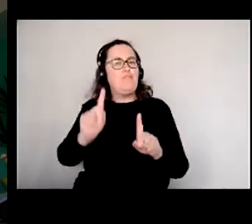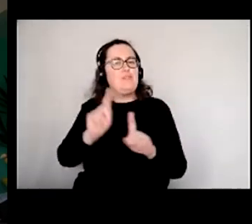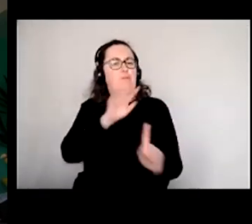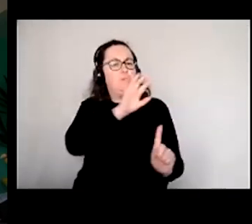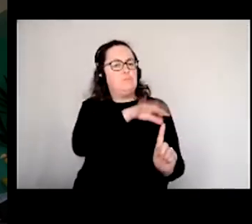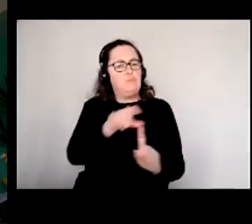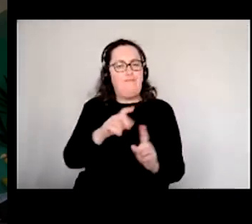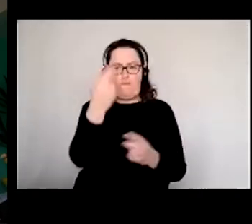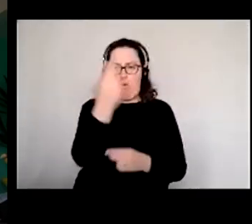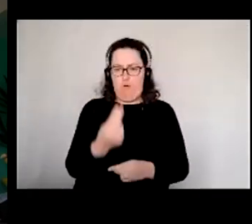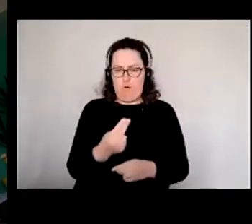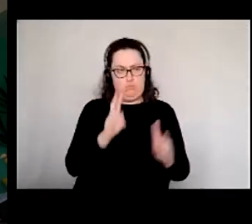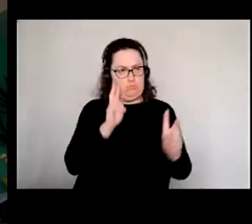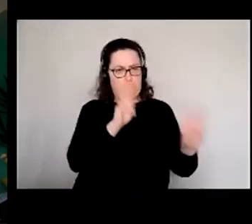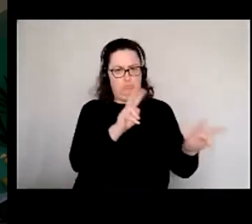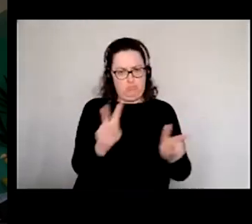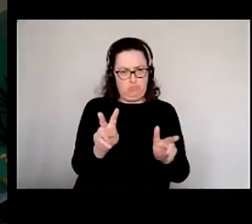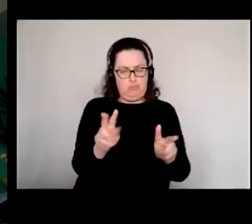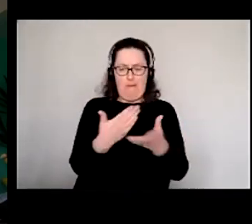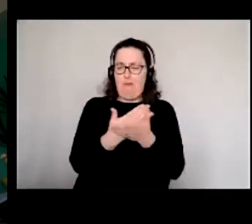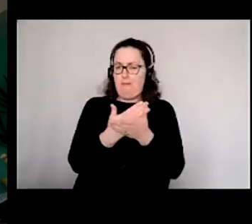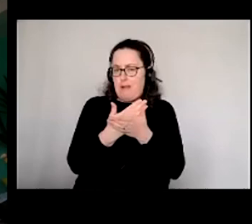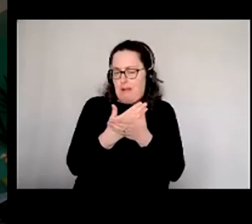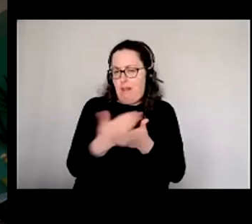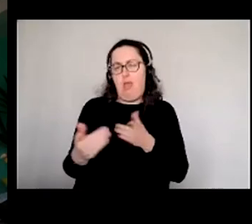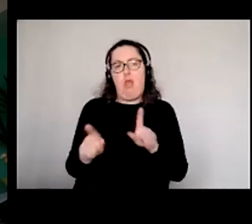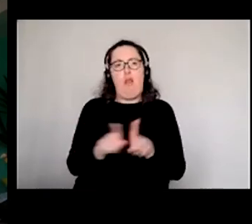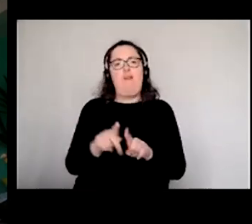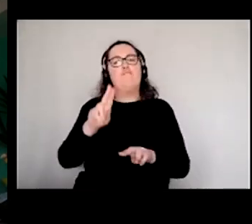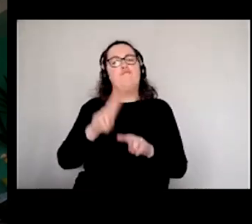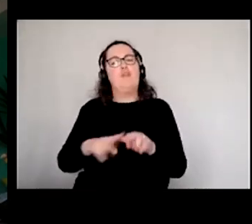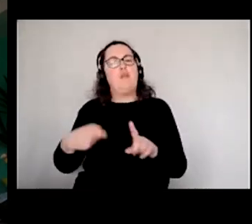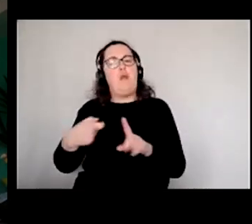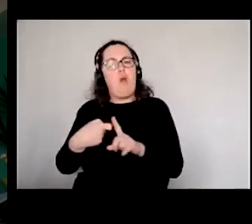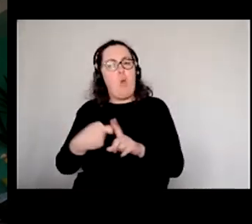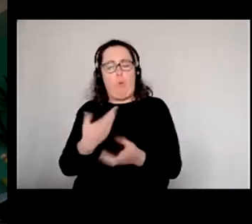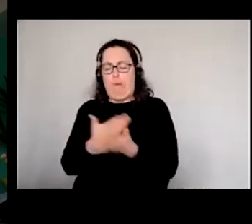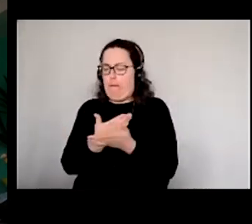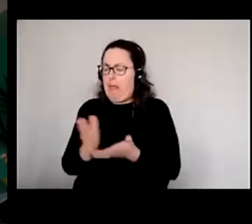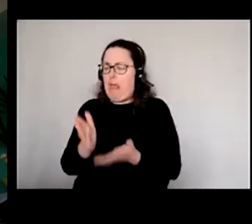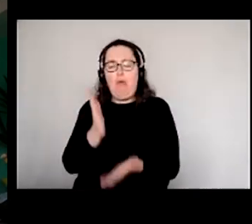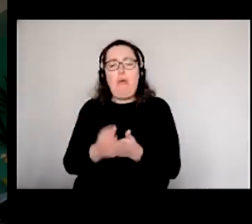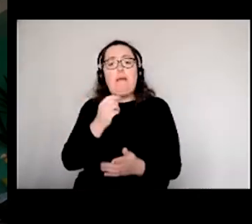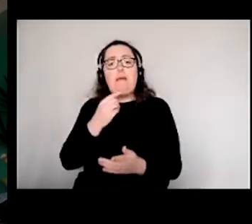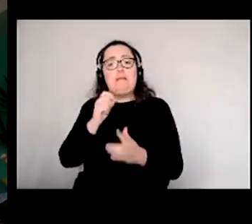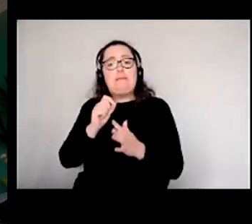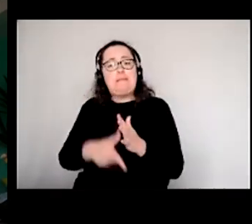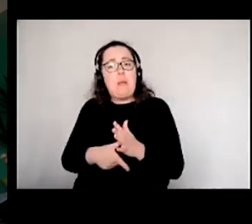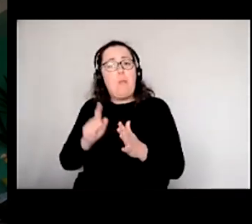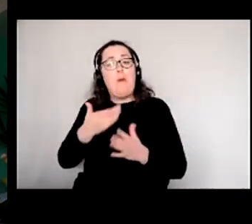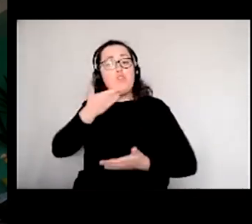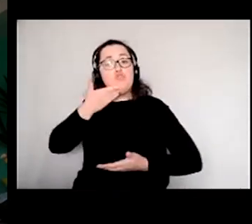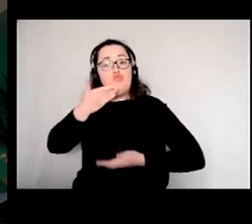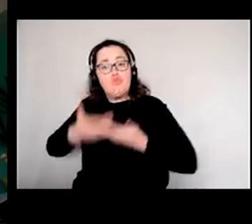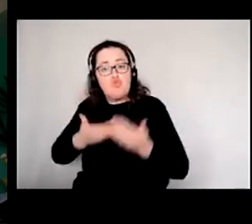and having those kind of clear, like, you know, for instance, Frida Kahlo, who was clearly disabled, but not necessarily being described as